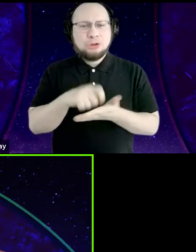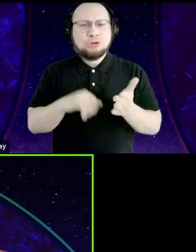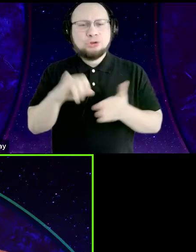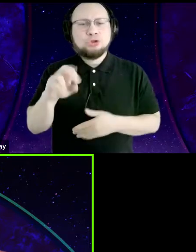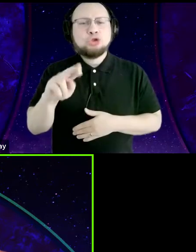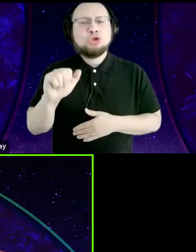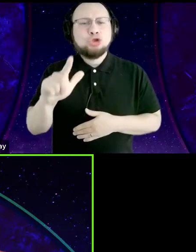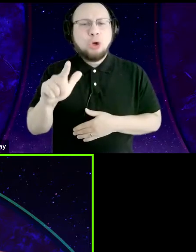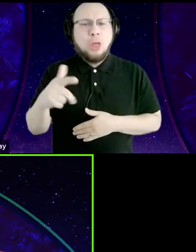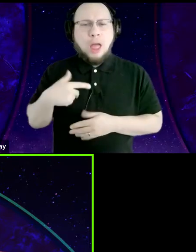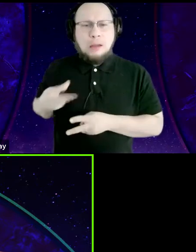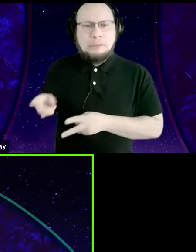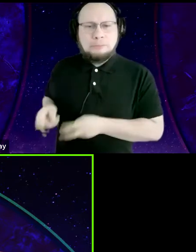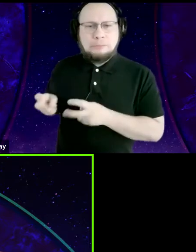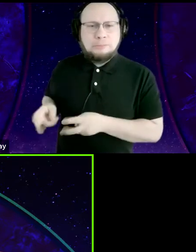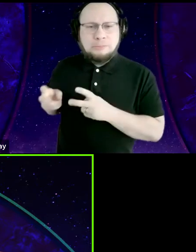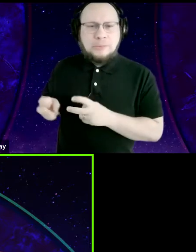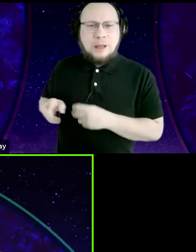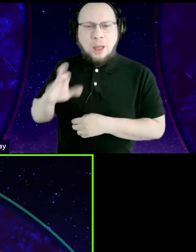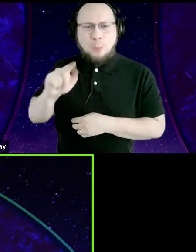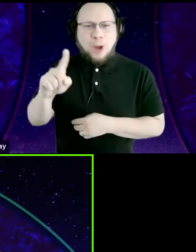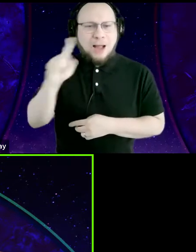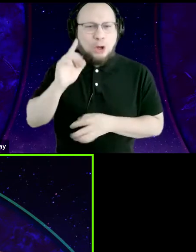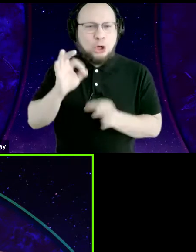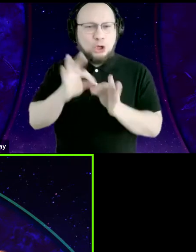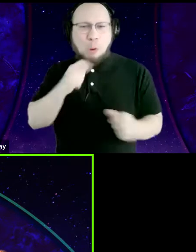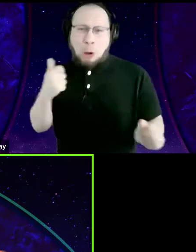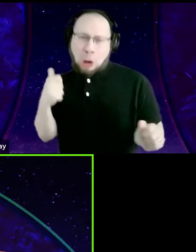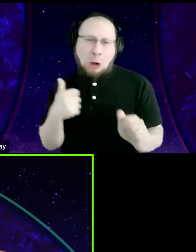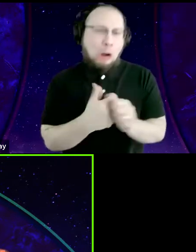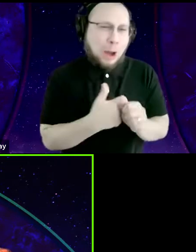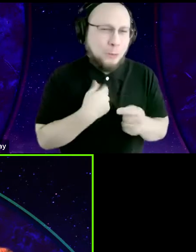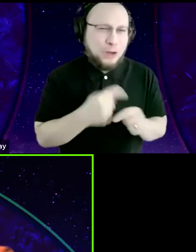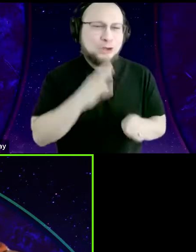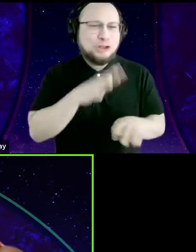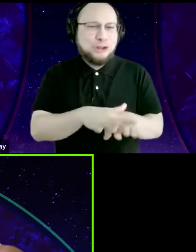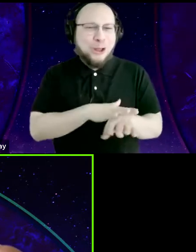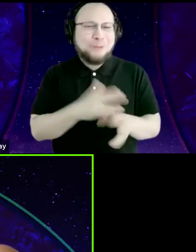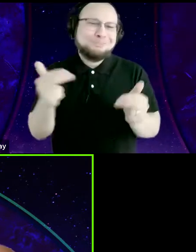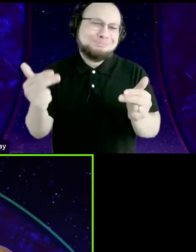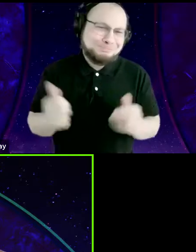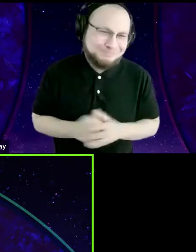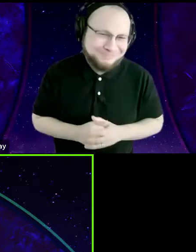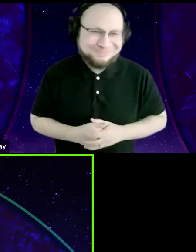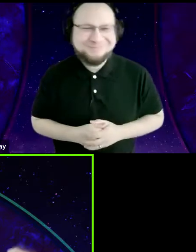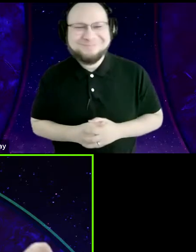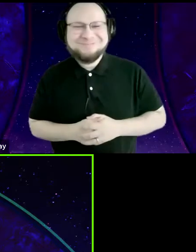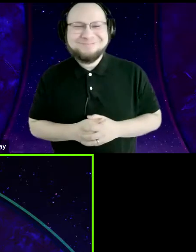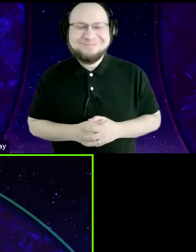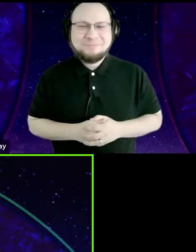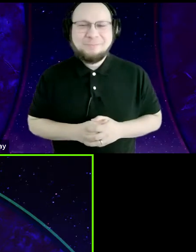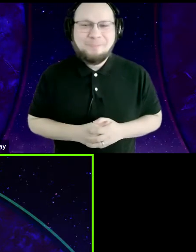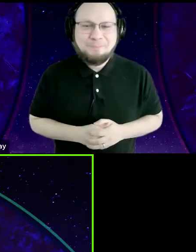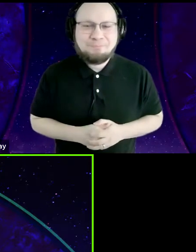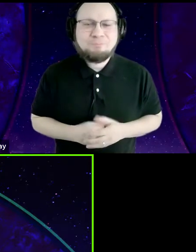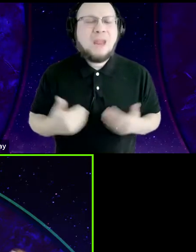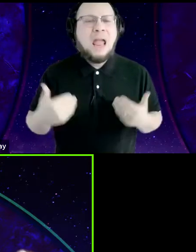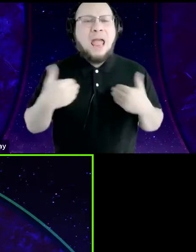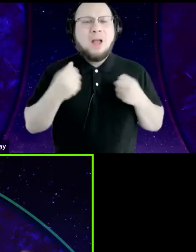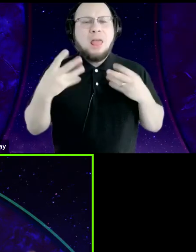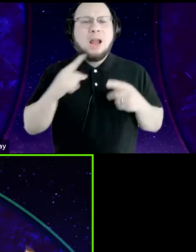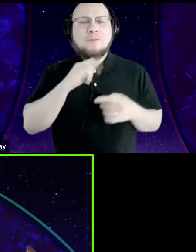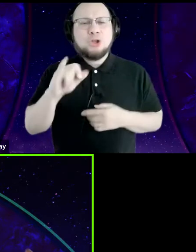slowed down my pace because Brad, I know you're still with us and thank you. So I had all of these journal entries, and